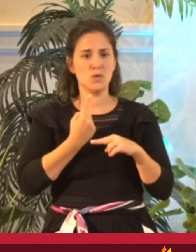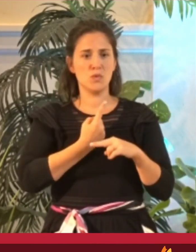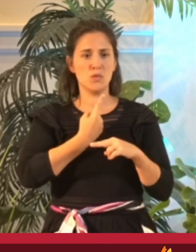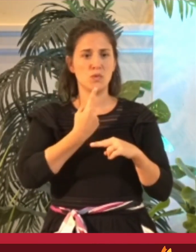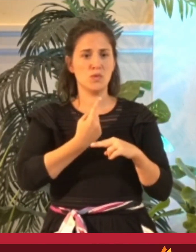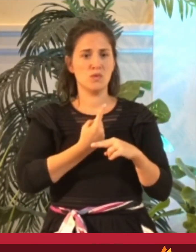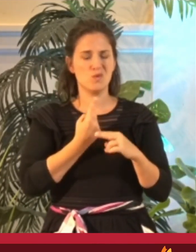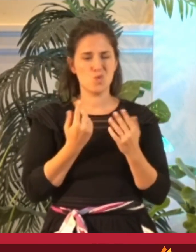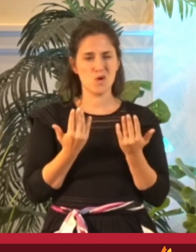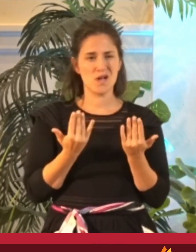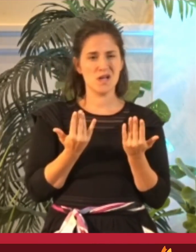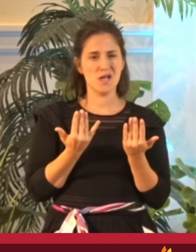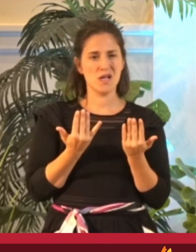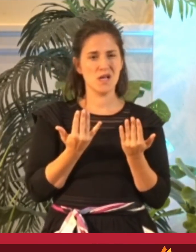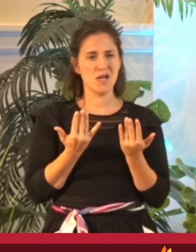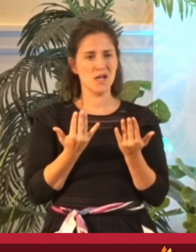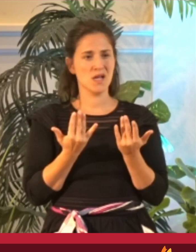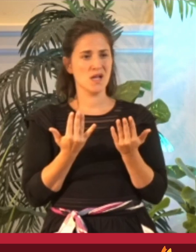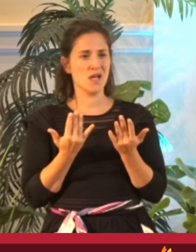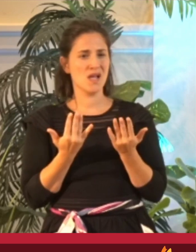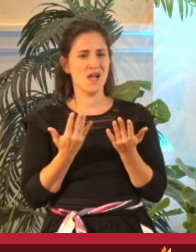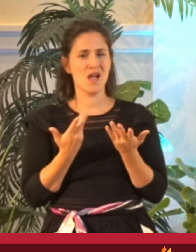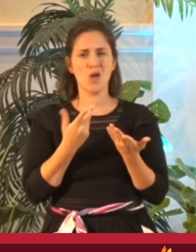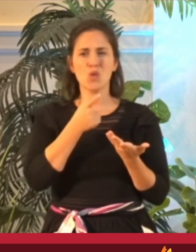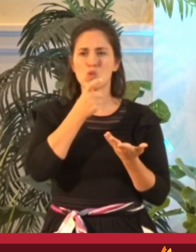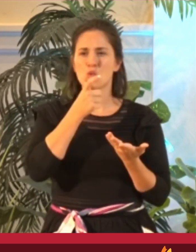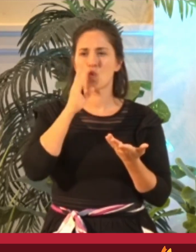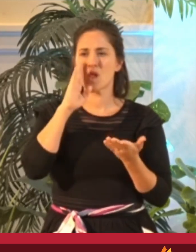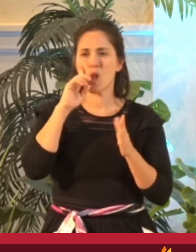Someone waiting to be noticed,